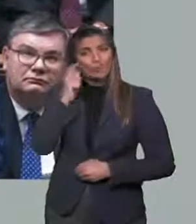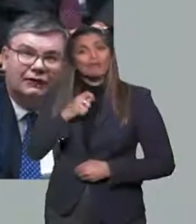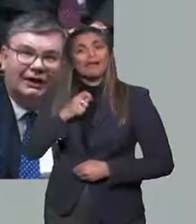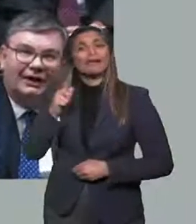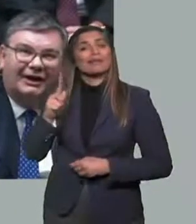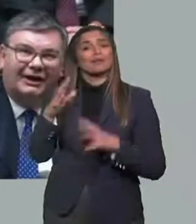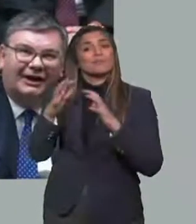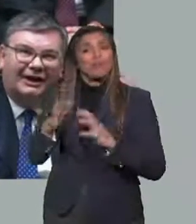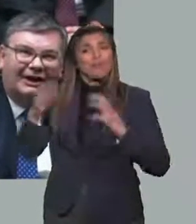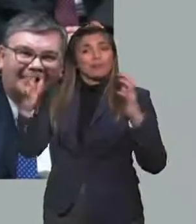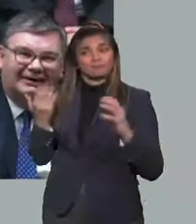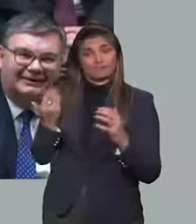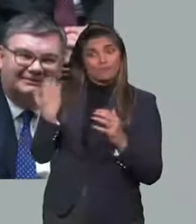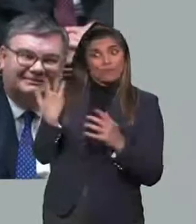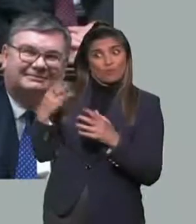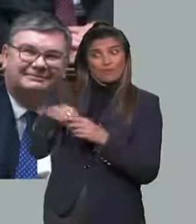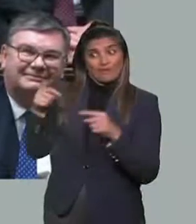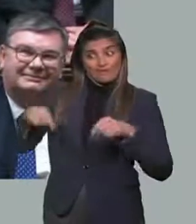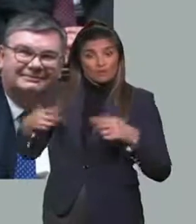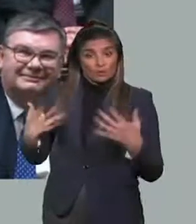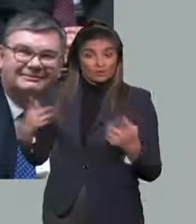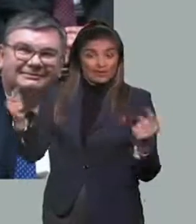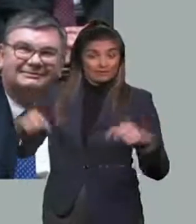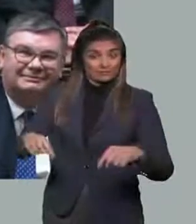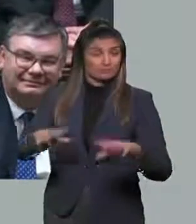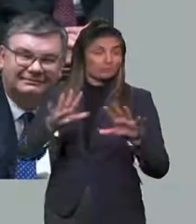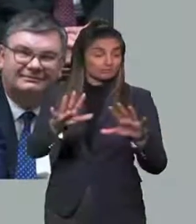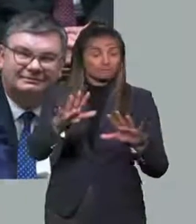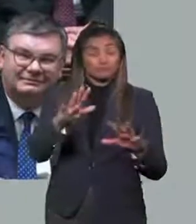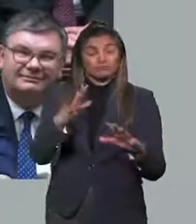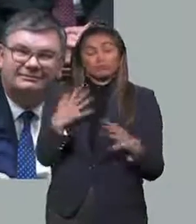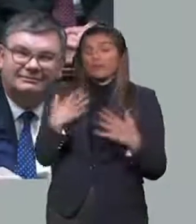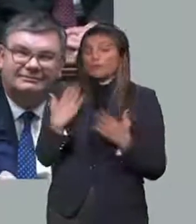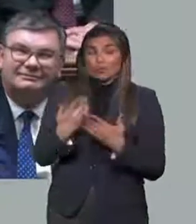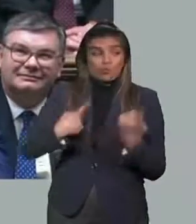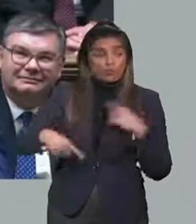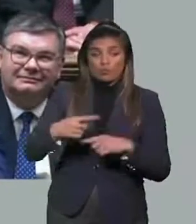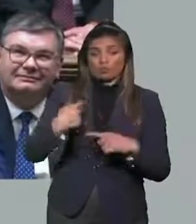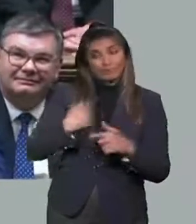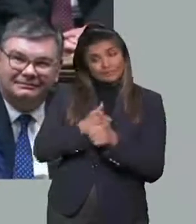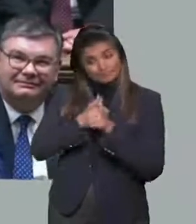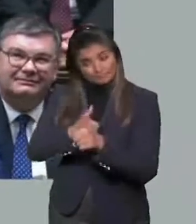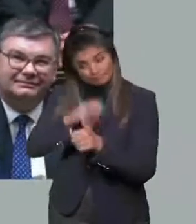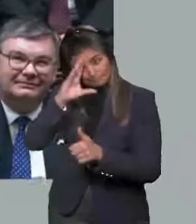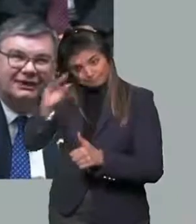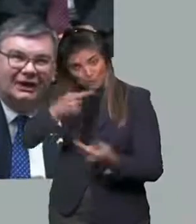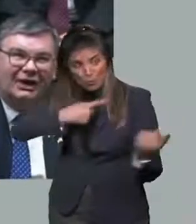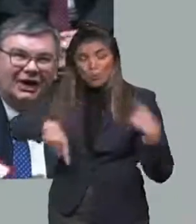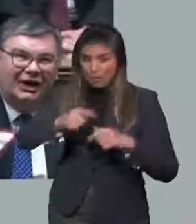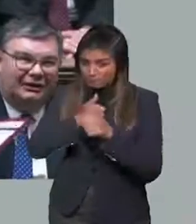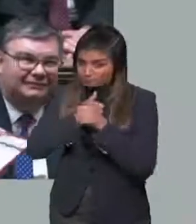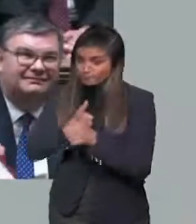gallery today. And I'm sure I speak for the whole House in saying that we stand in total solidarity with